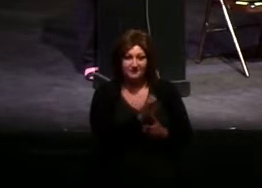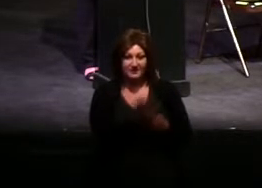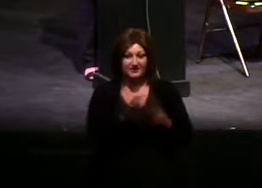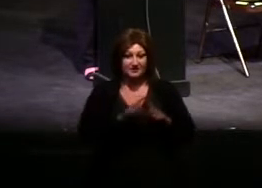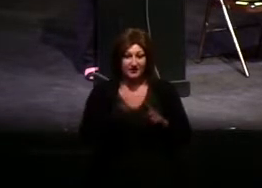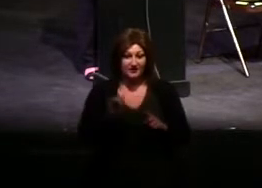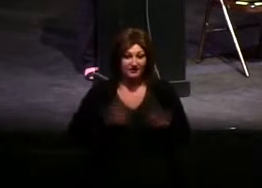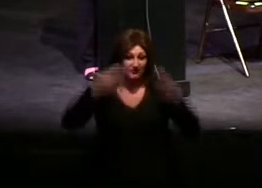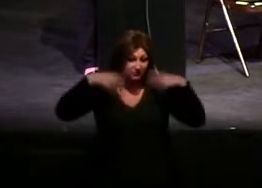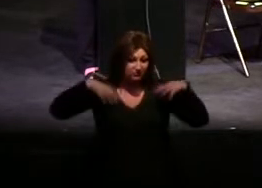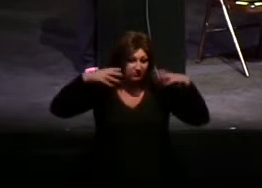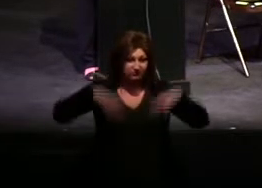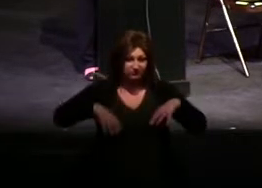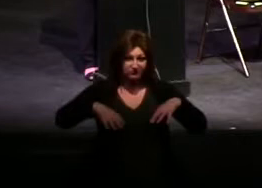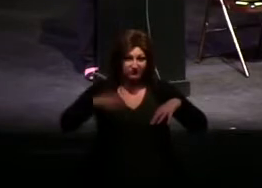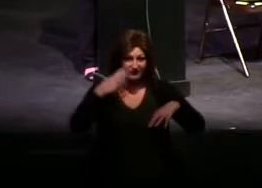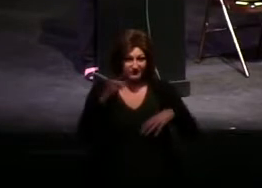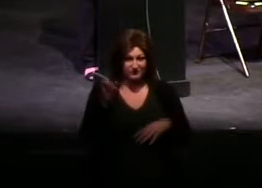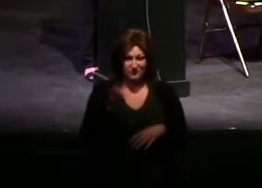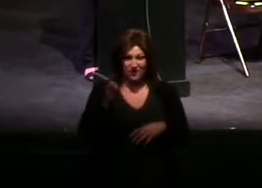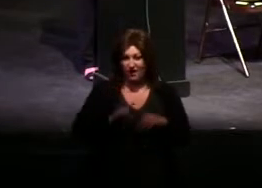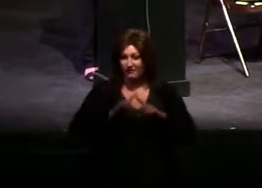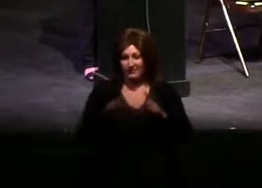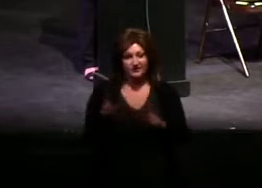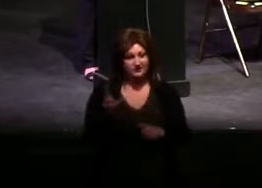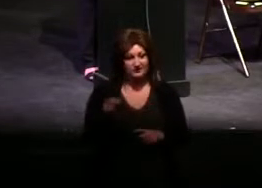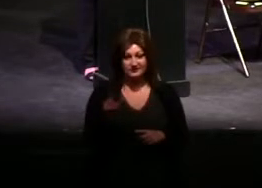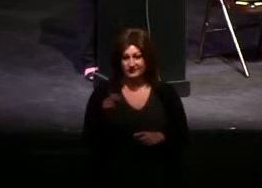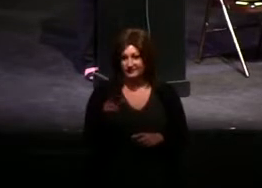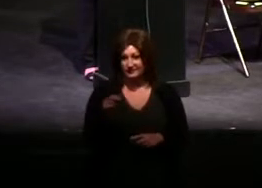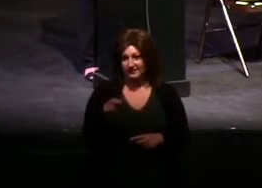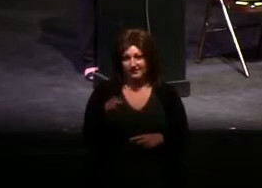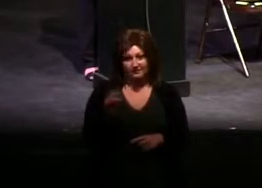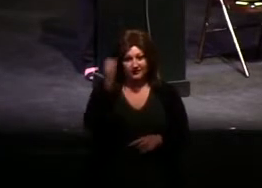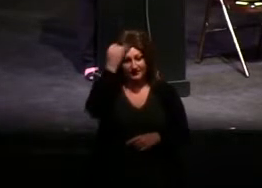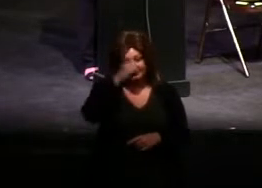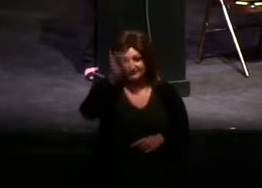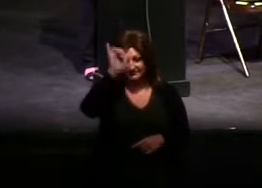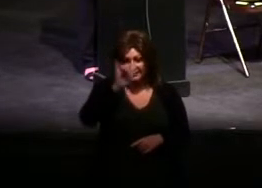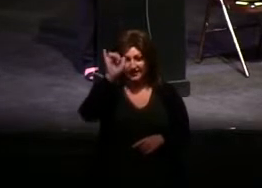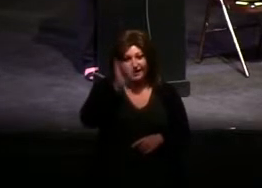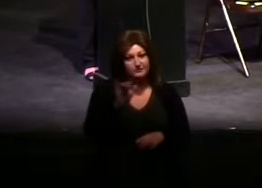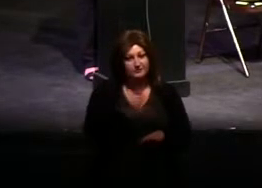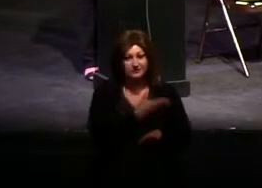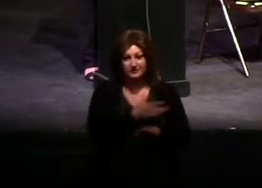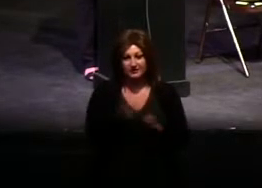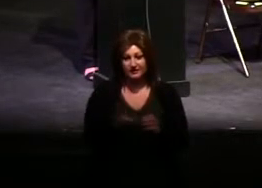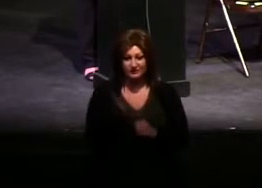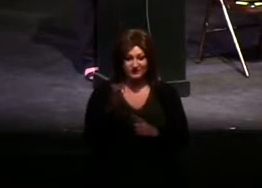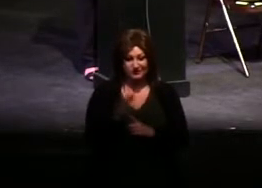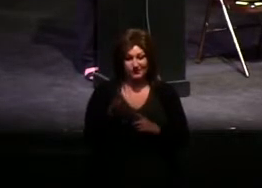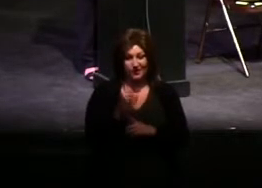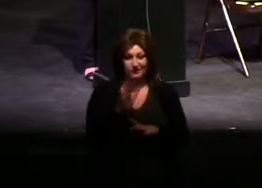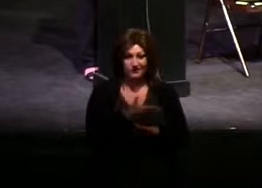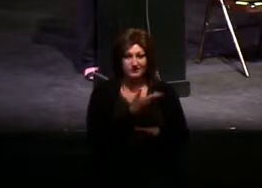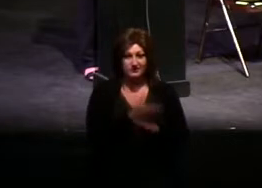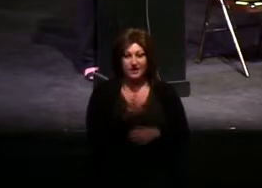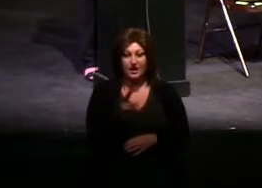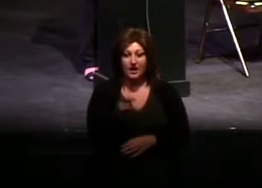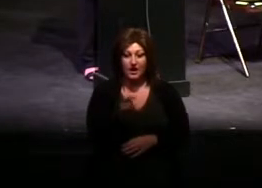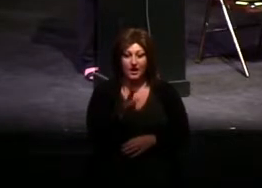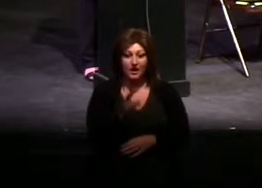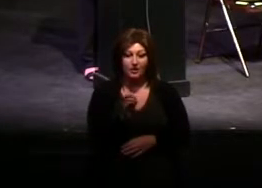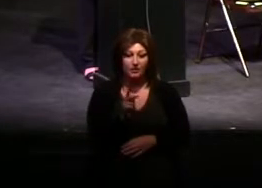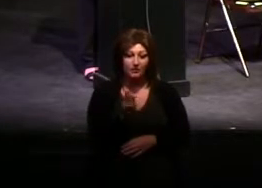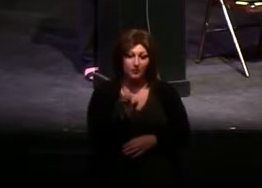long hair, I hoped they'd be into rock, but no, they're playing covers of country songs, mostly popular tunes like Unbroken,